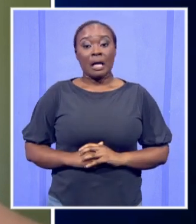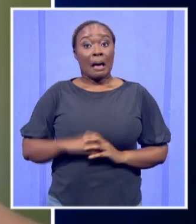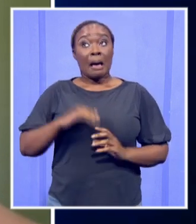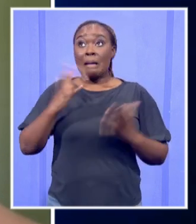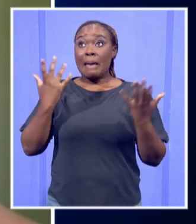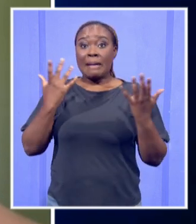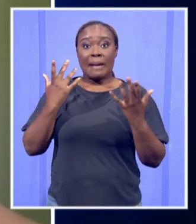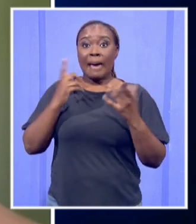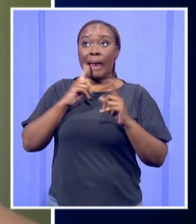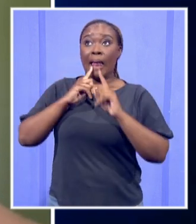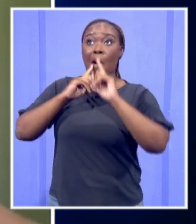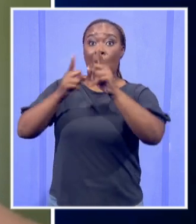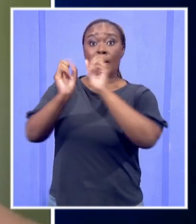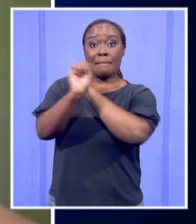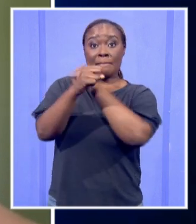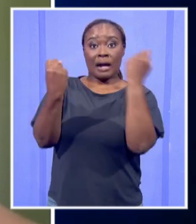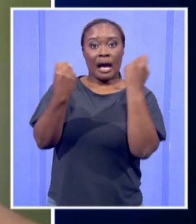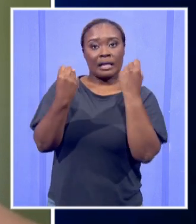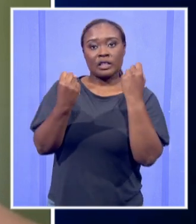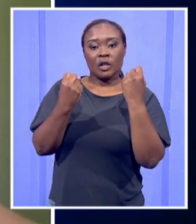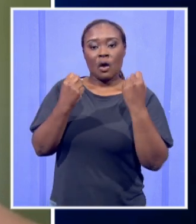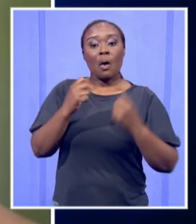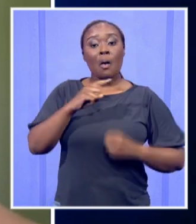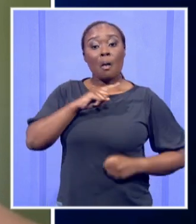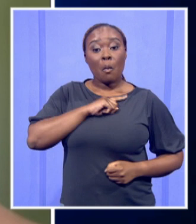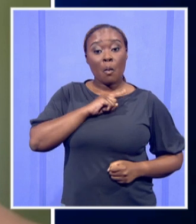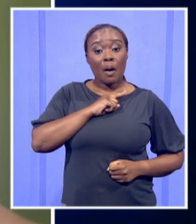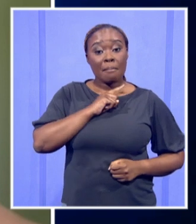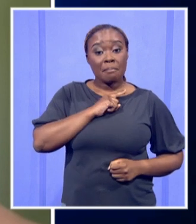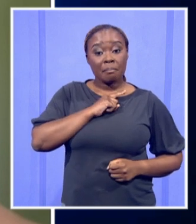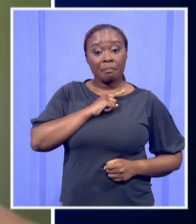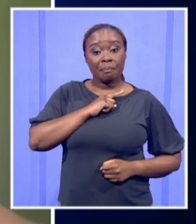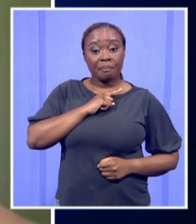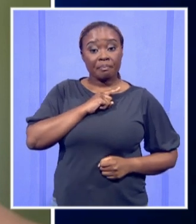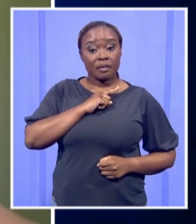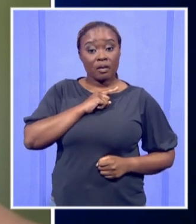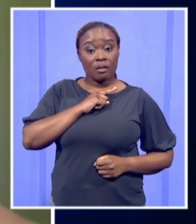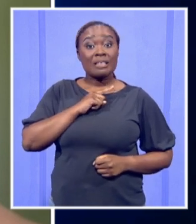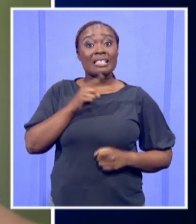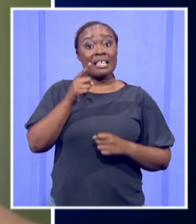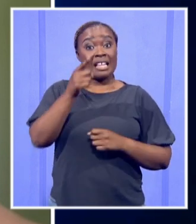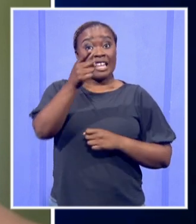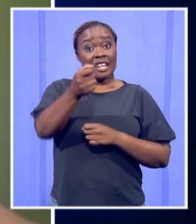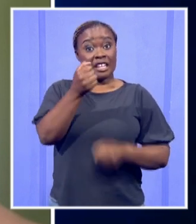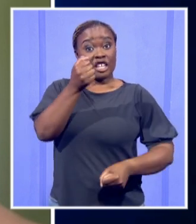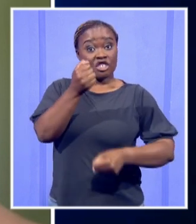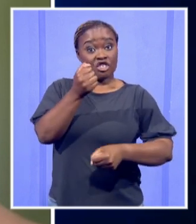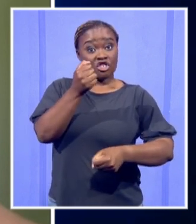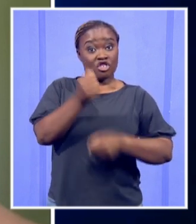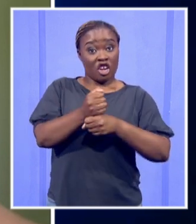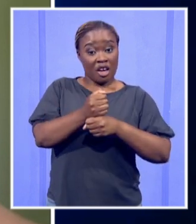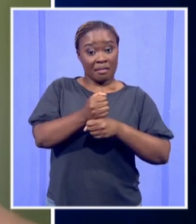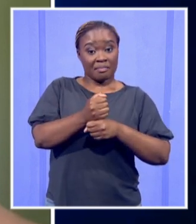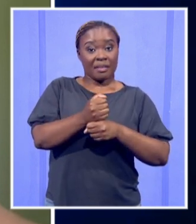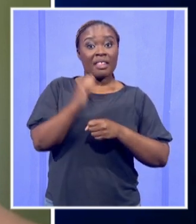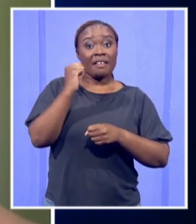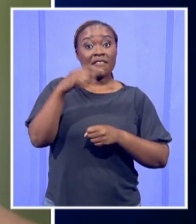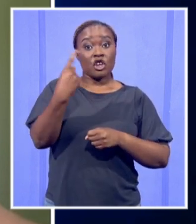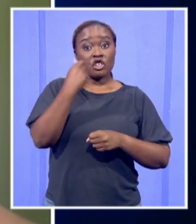order. And they're not going to reorder until the new financial year, which is starting on the 1st of